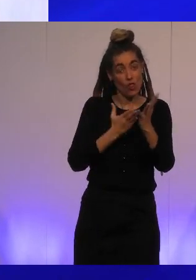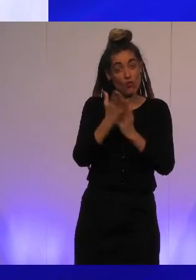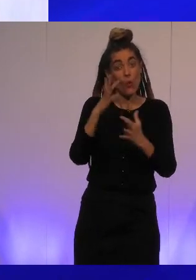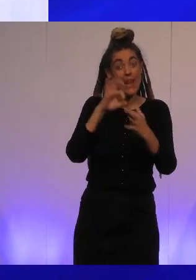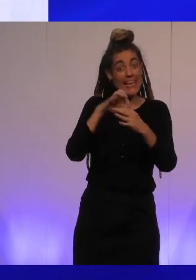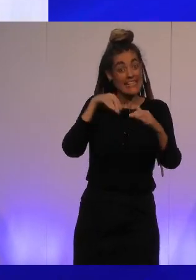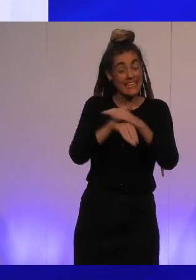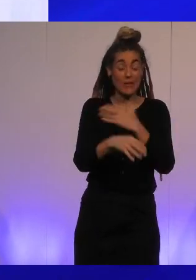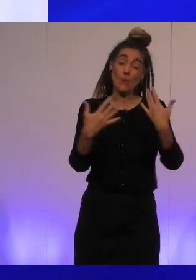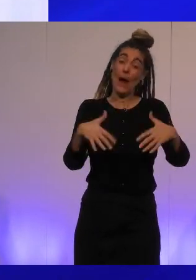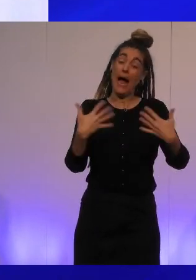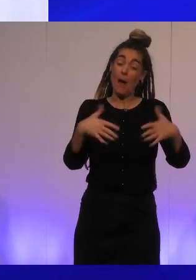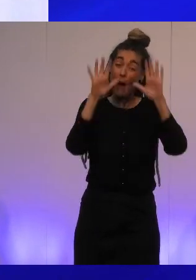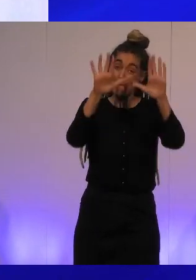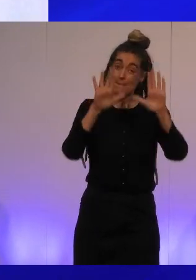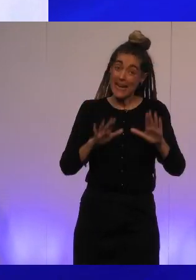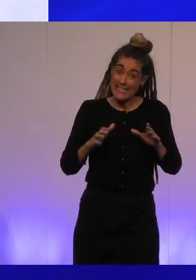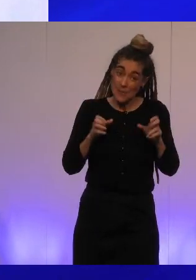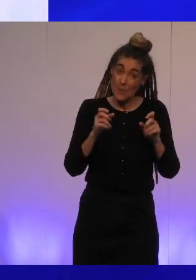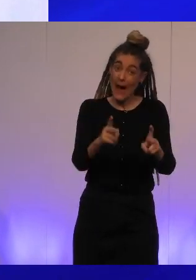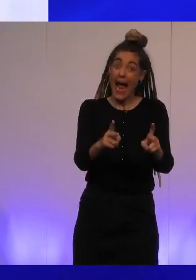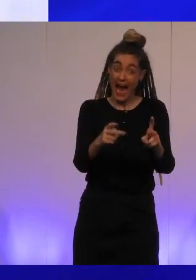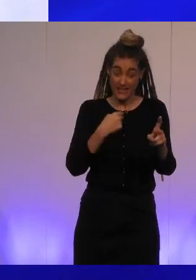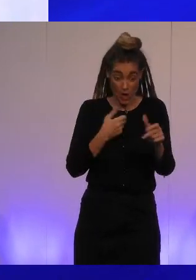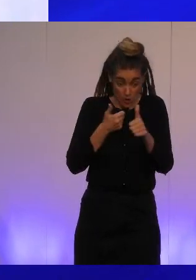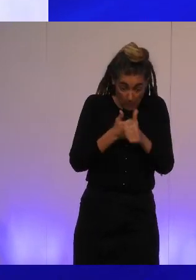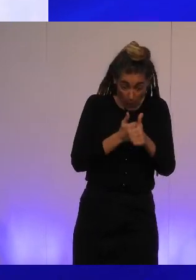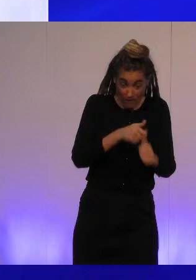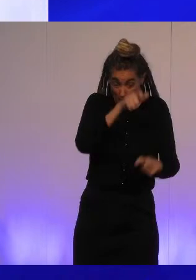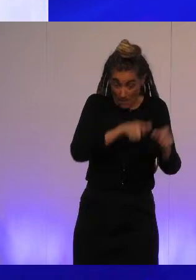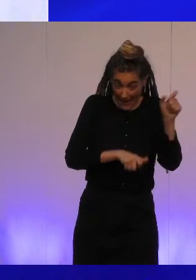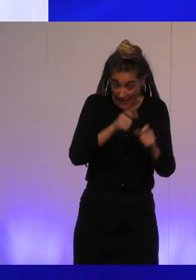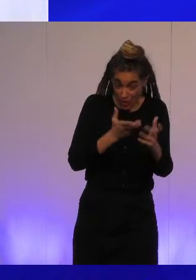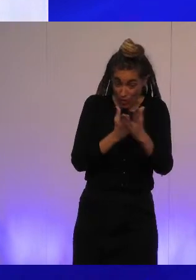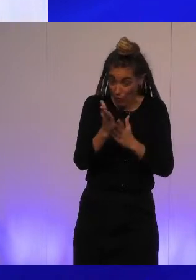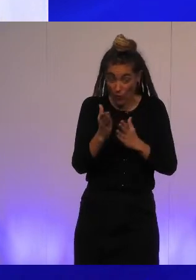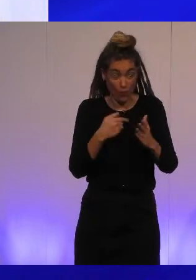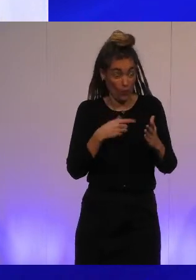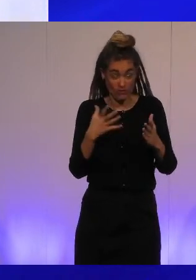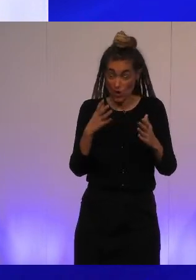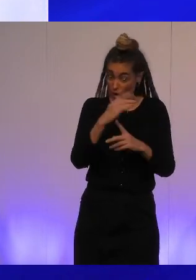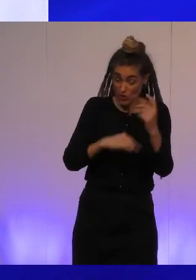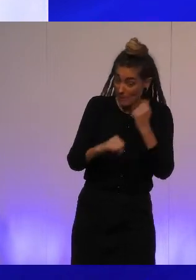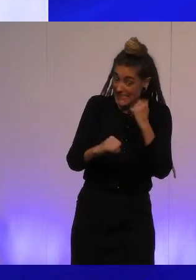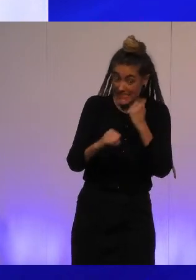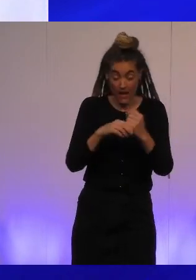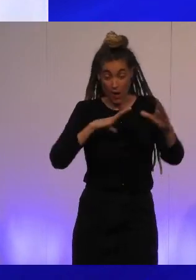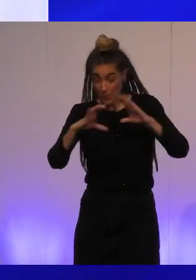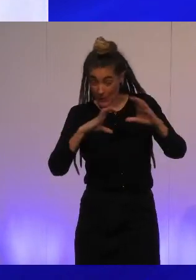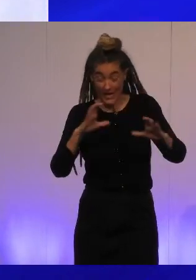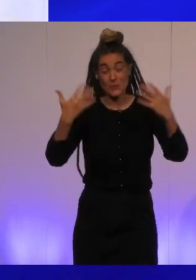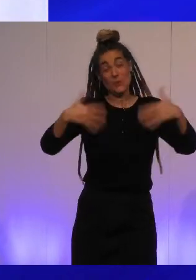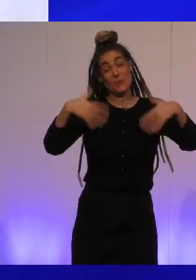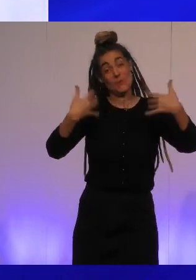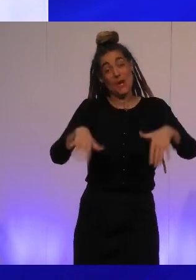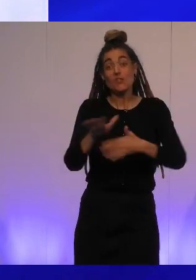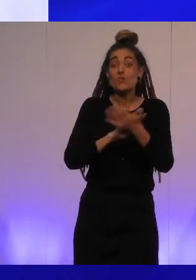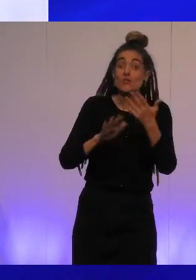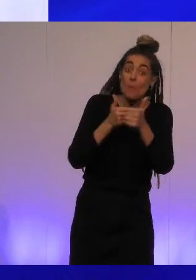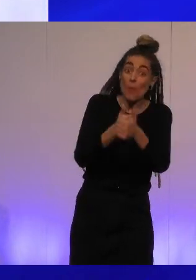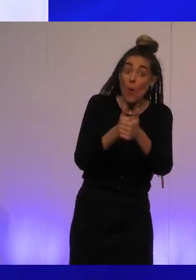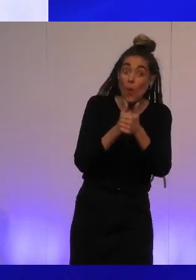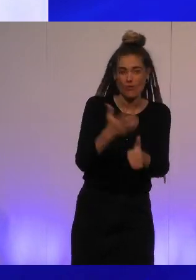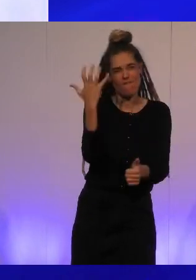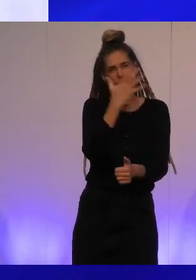excellent way of linking that support for patients and that communication. So having all that support, and as you heard, most of the royal